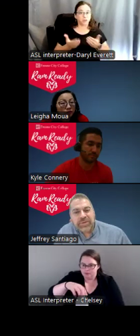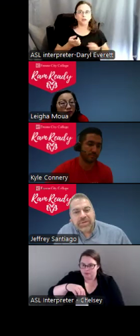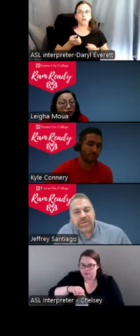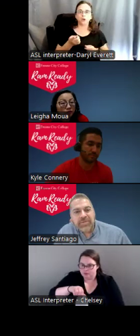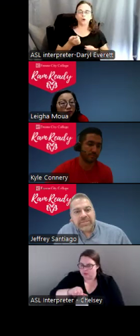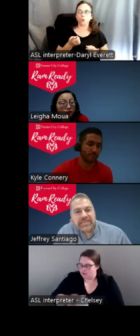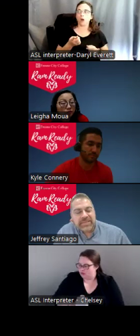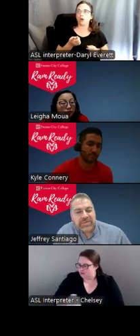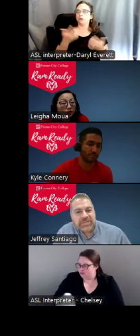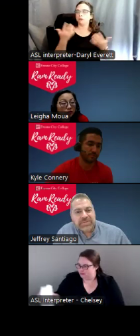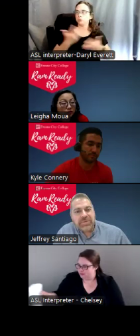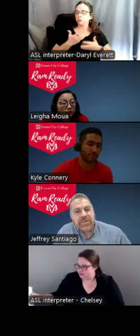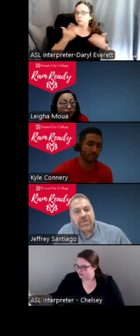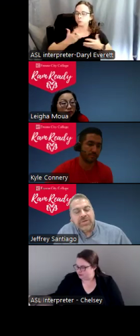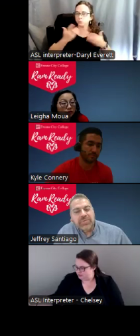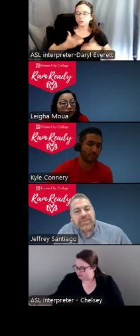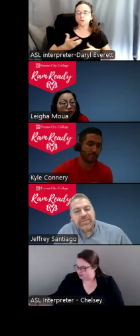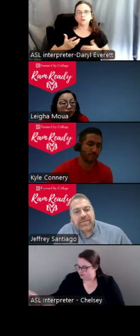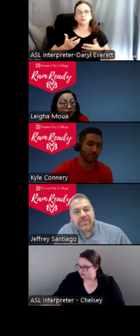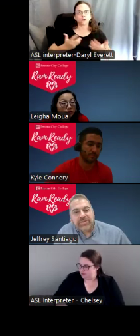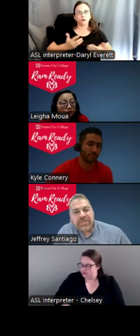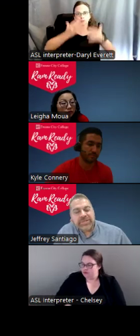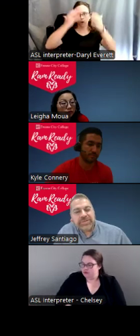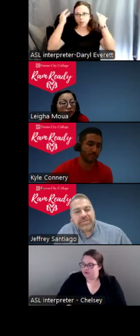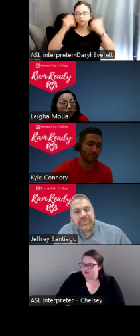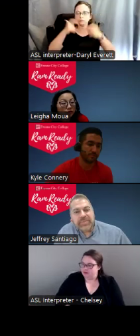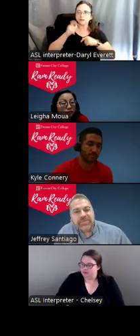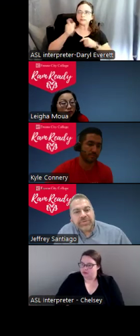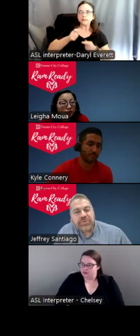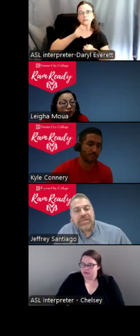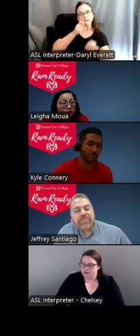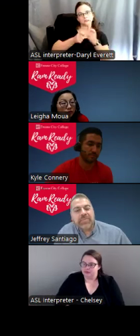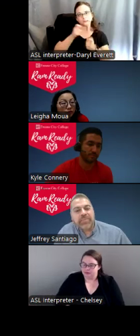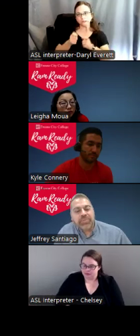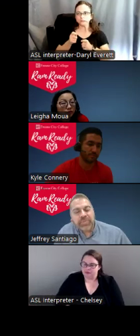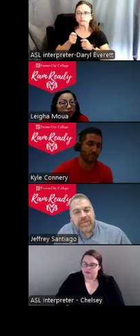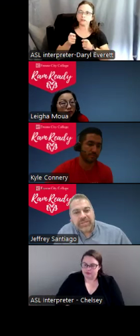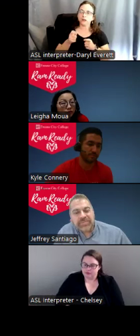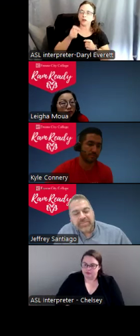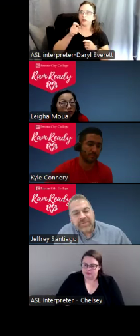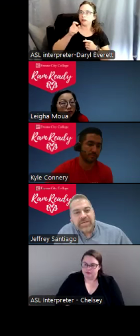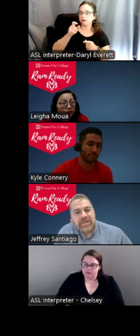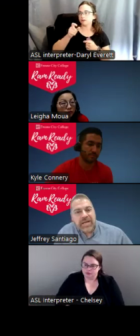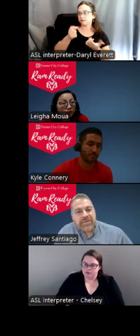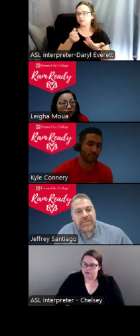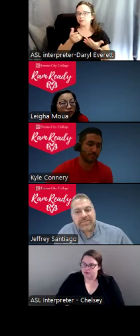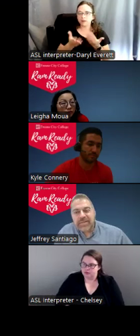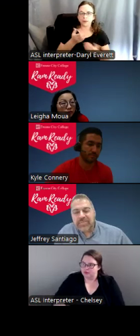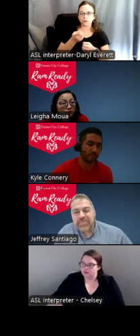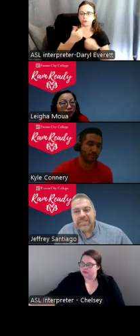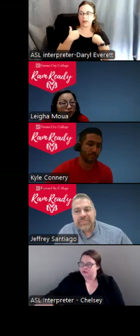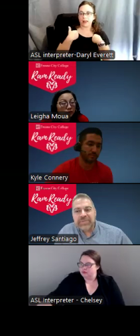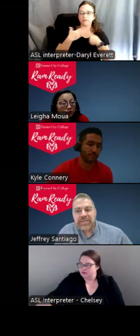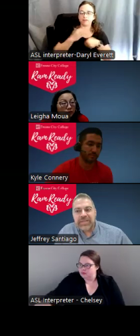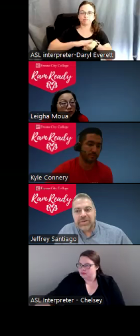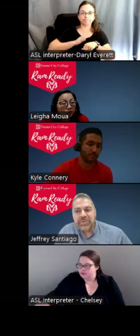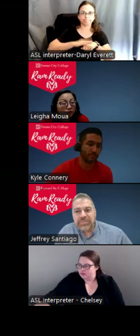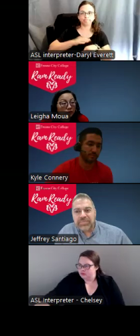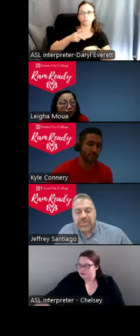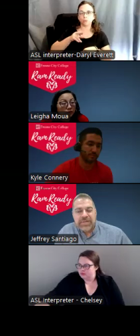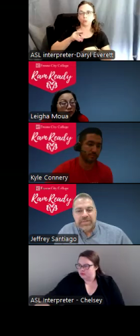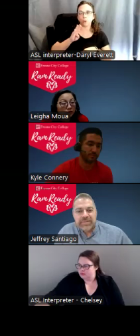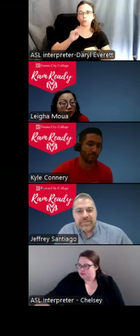academic rigor, how intense it was. So we can discuss those issues. Sometimes if you do end up on probation, I know that's probably something,